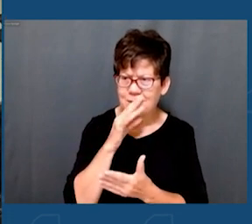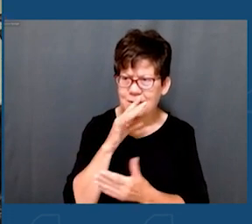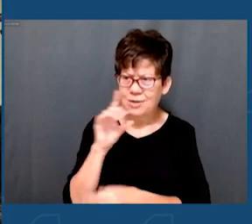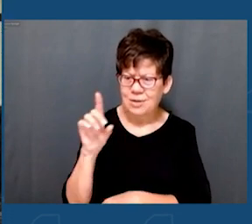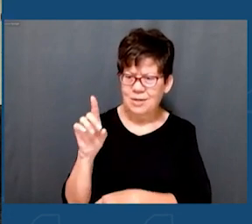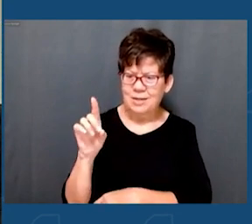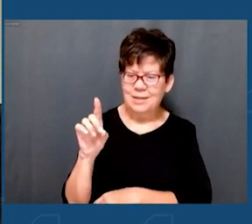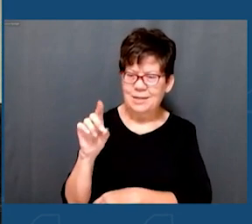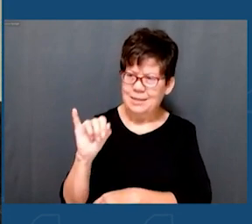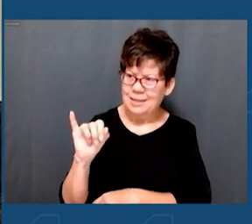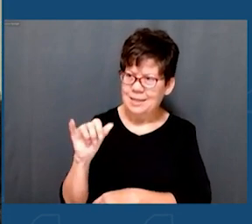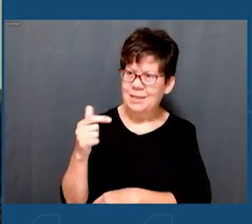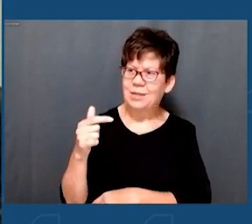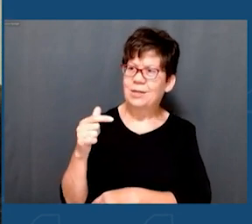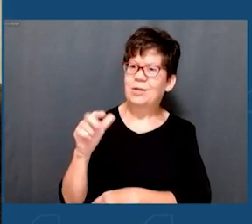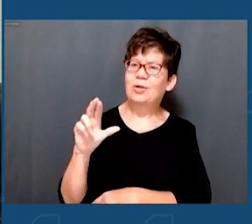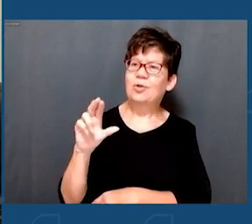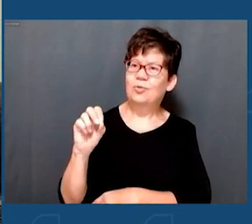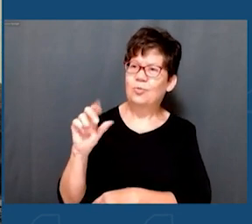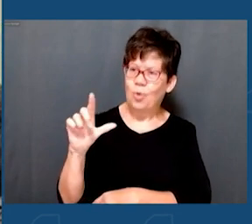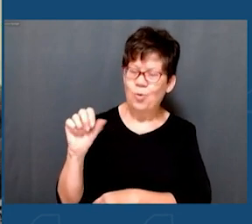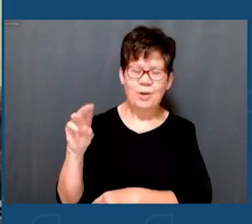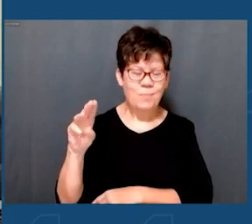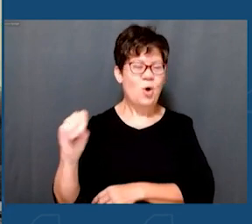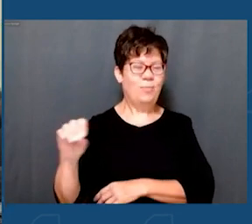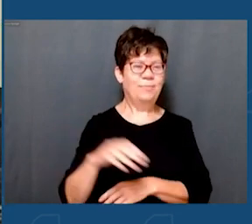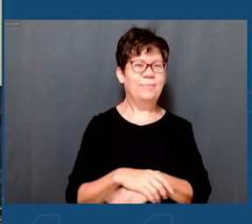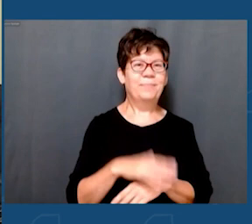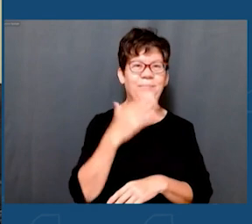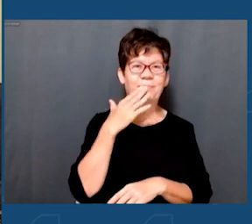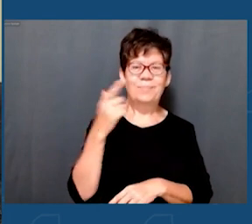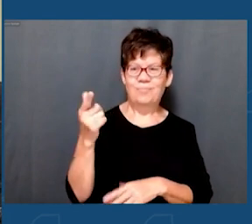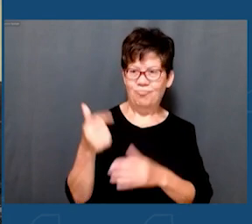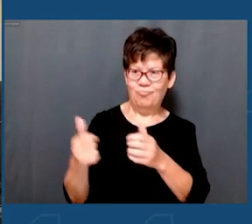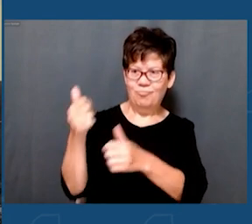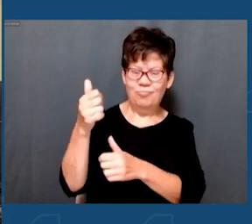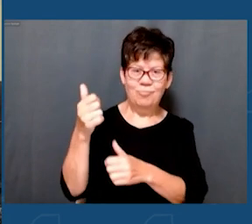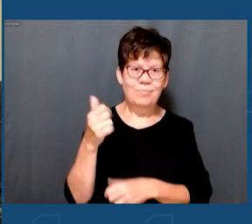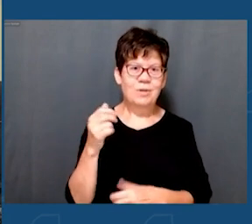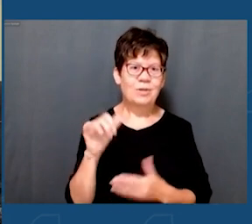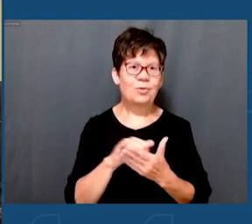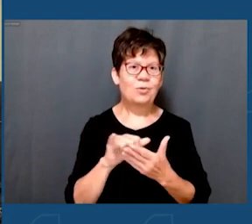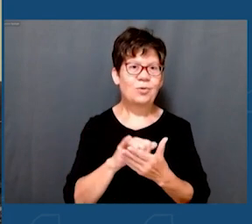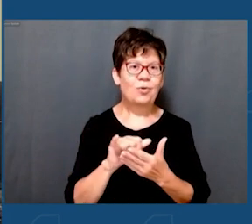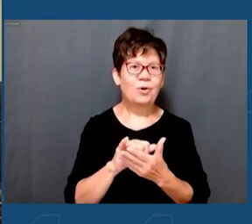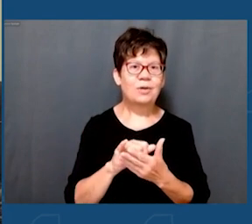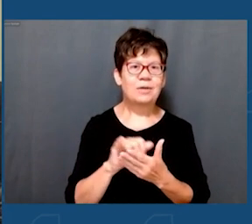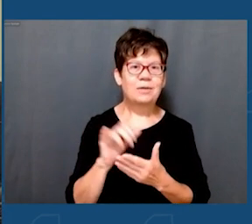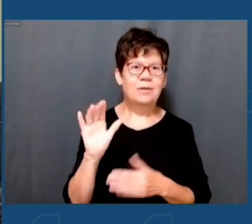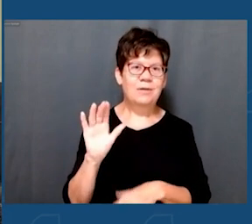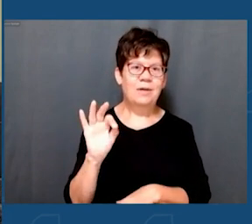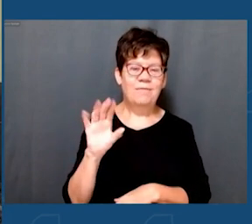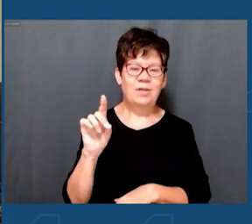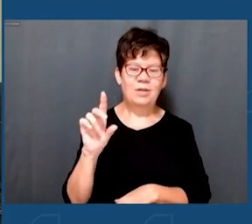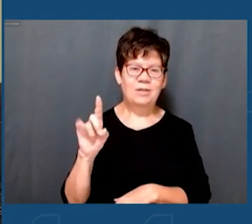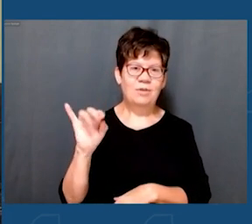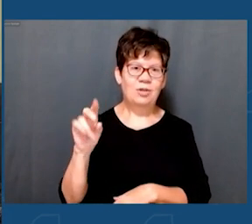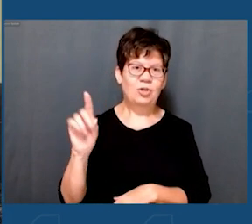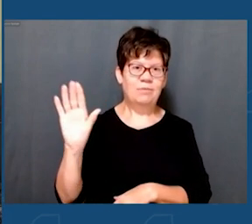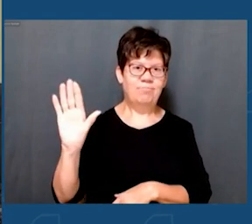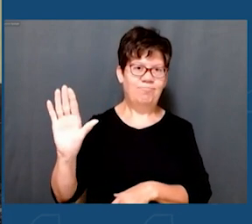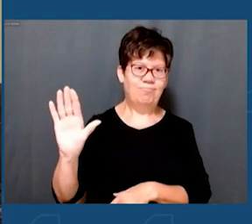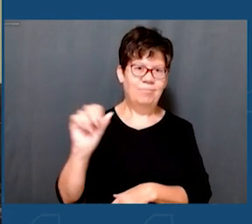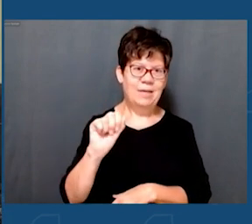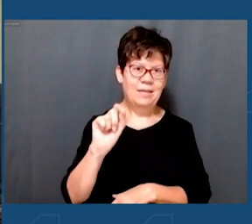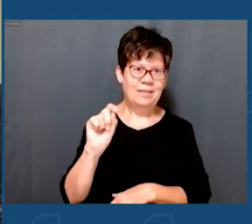Girolamo. I got it. Okay, there we go. Special agent in charge of the New York Field Division of ATF and other partners in government who've joined us.